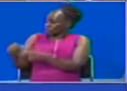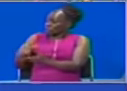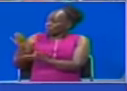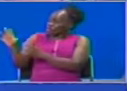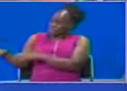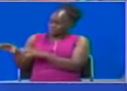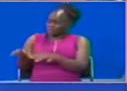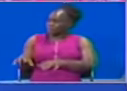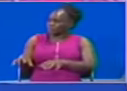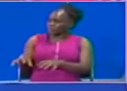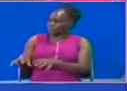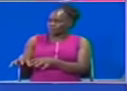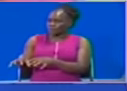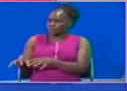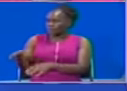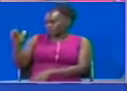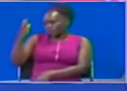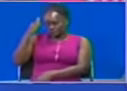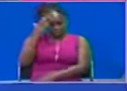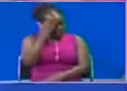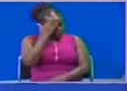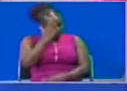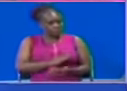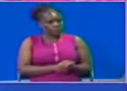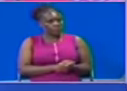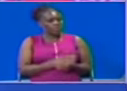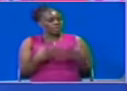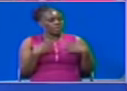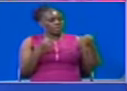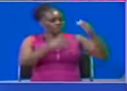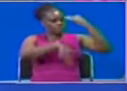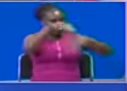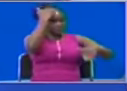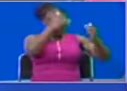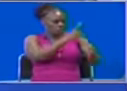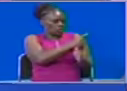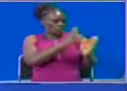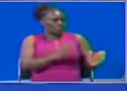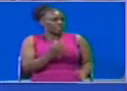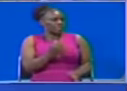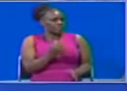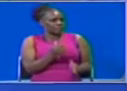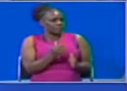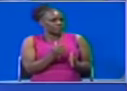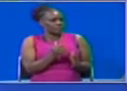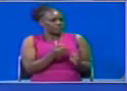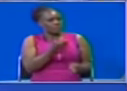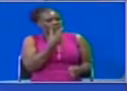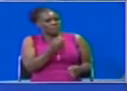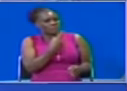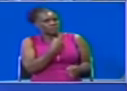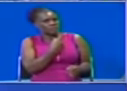suffering? You know, the health professionals, the doctors, the dentists, the